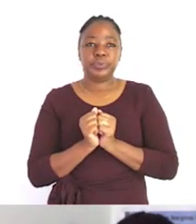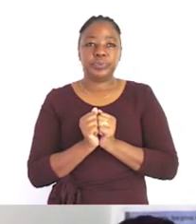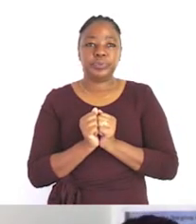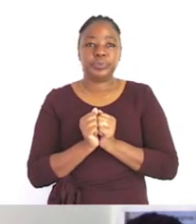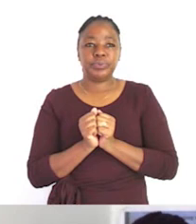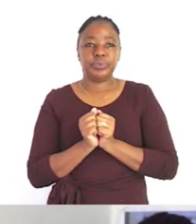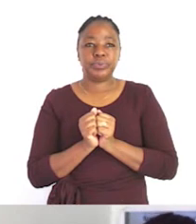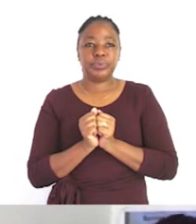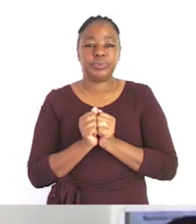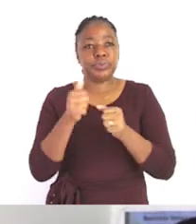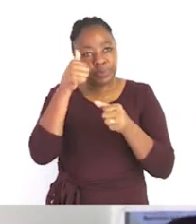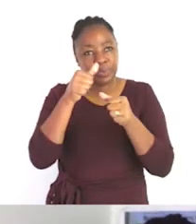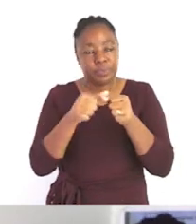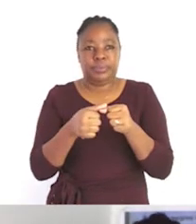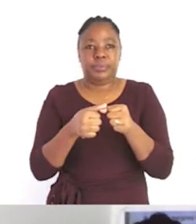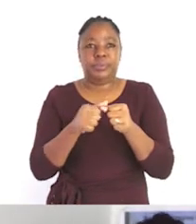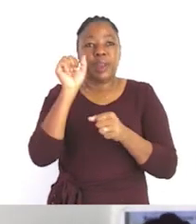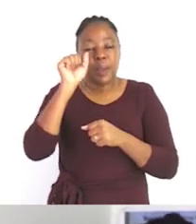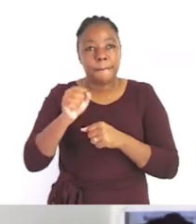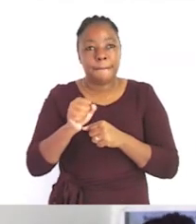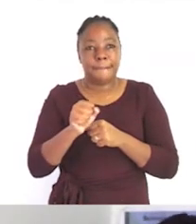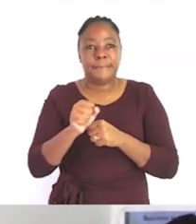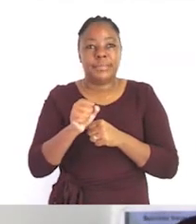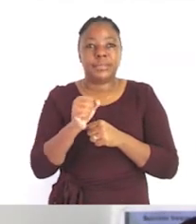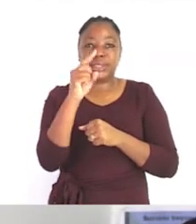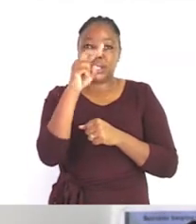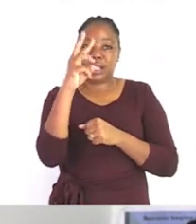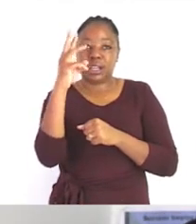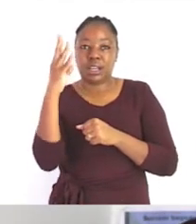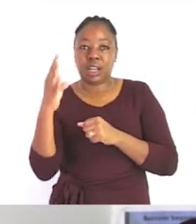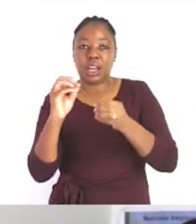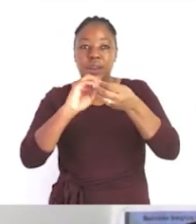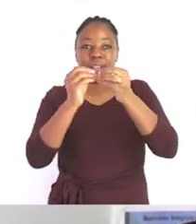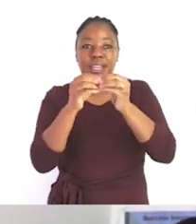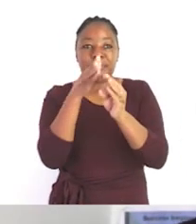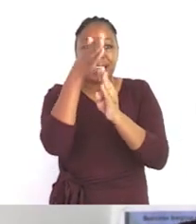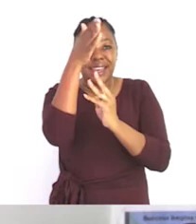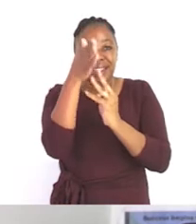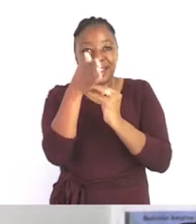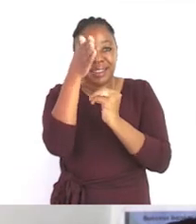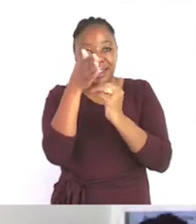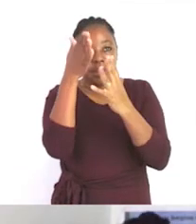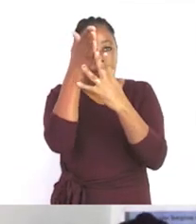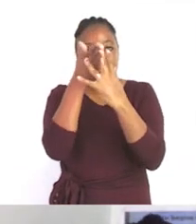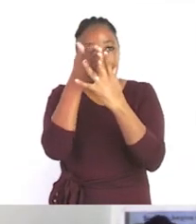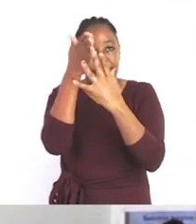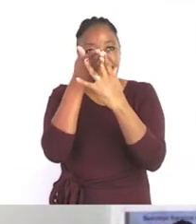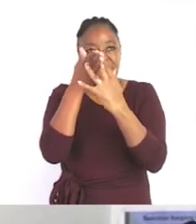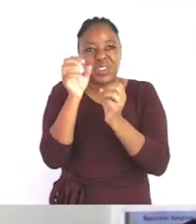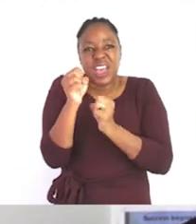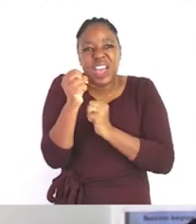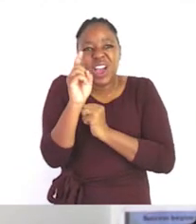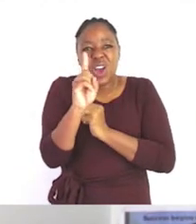need to count the numbers that are in between each number so that you can understand what the pattern is. Let us